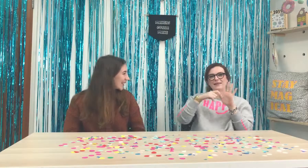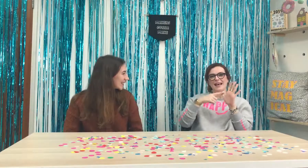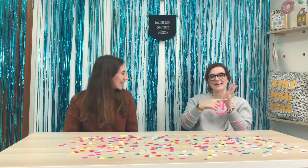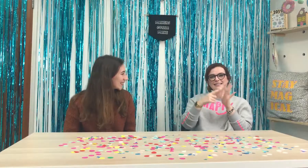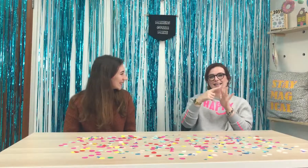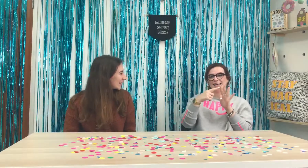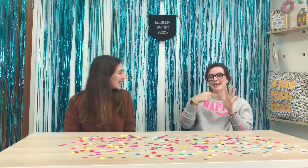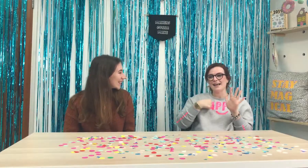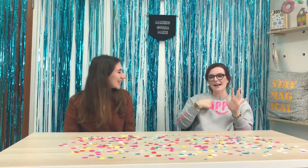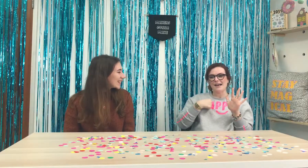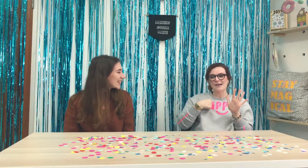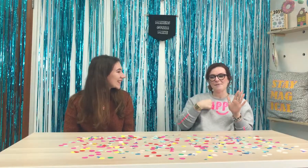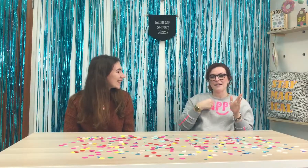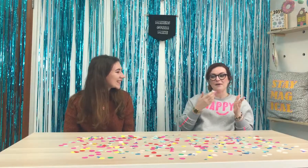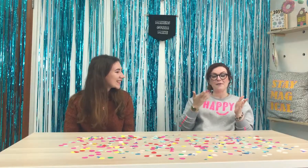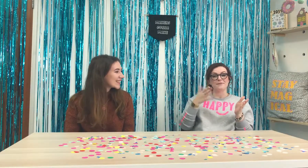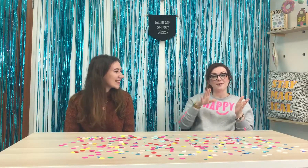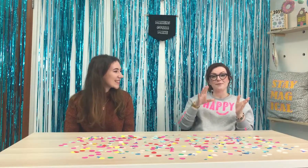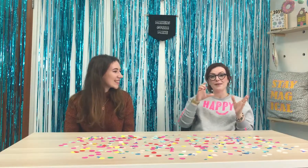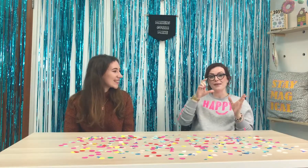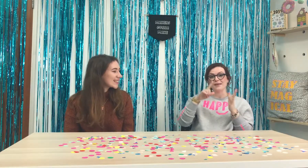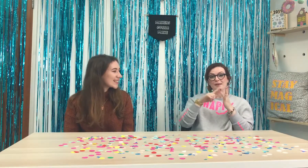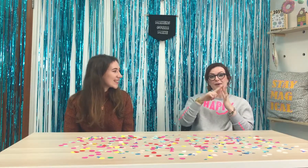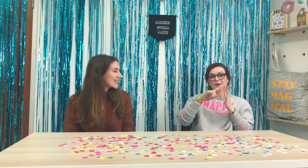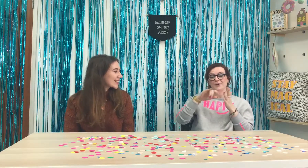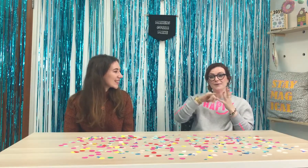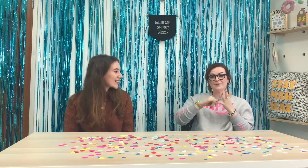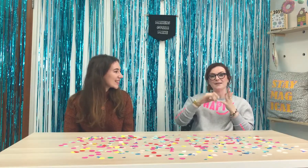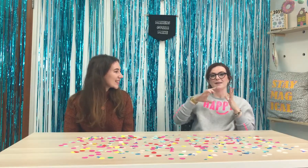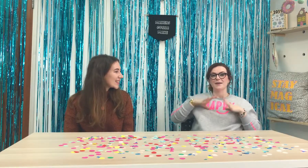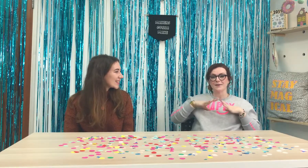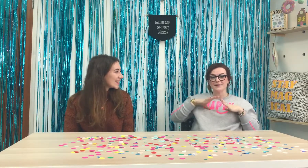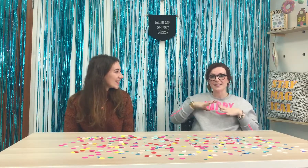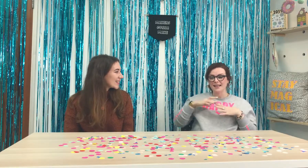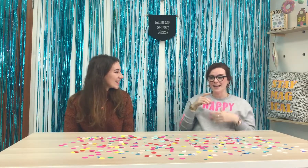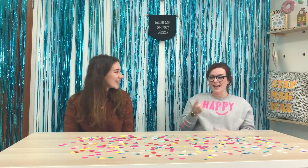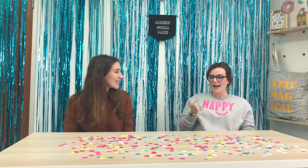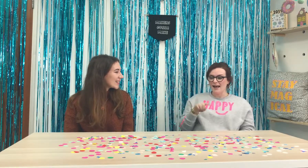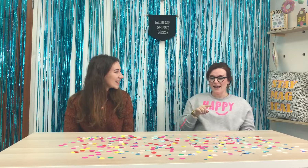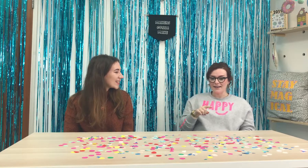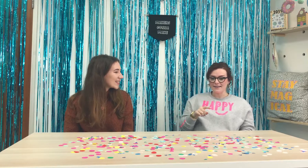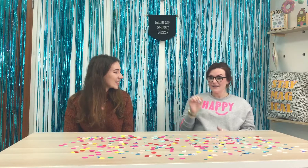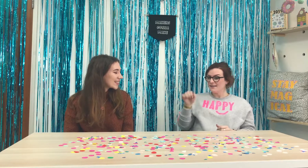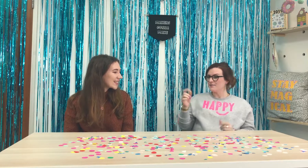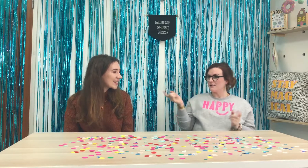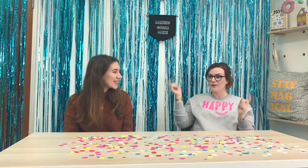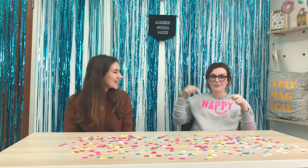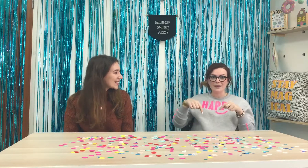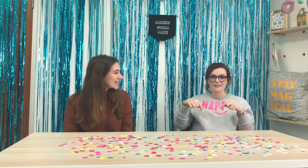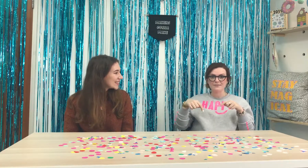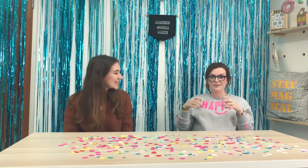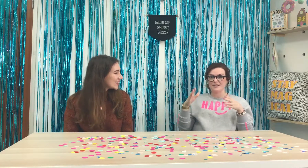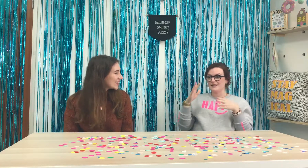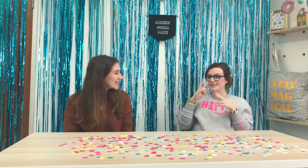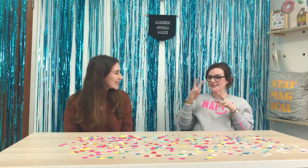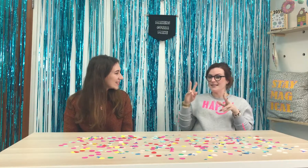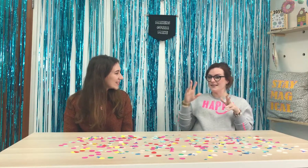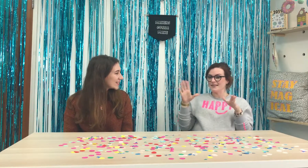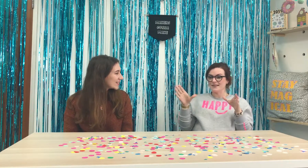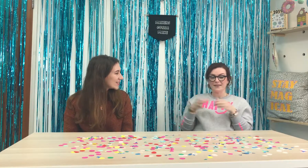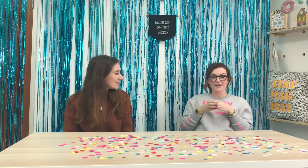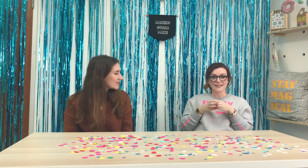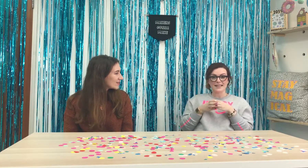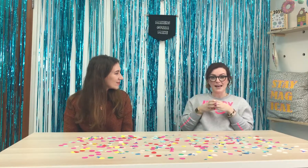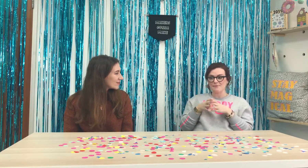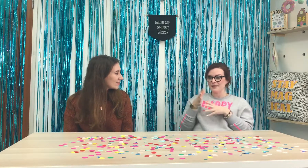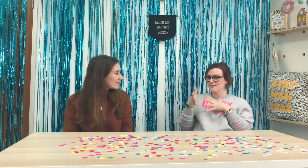Hi, I'm Katie. I'm from the Cozy, and yeah, so I've come in to see